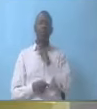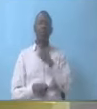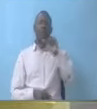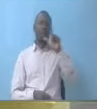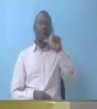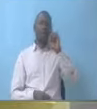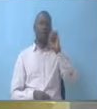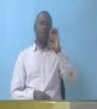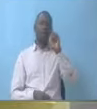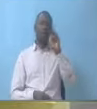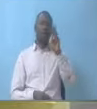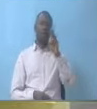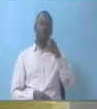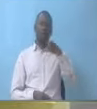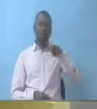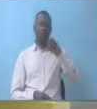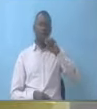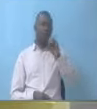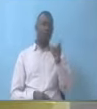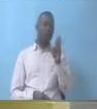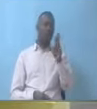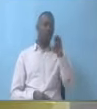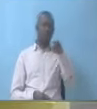was also of the same view. I